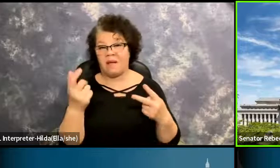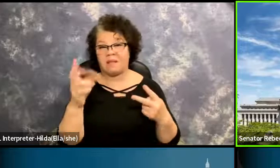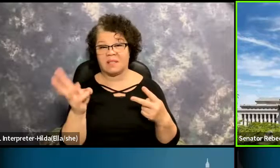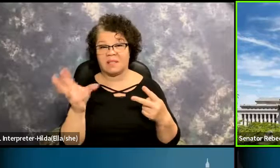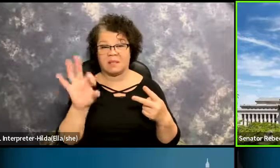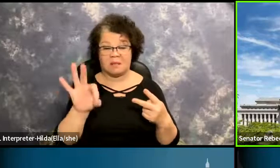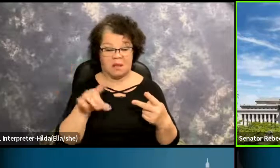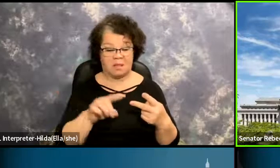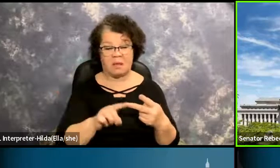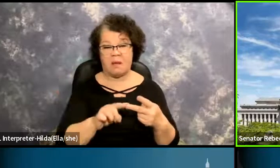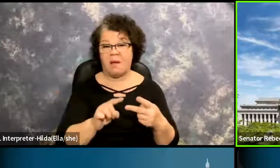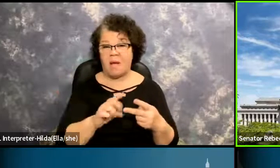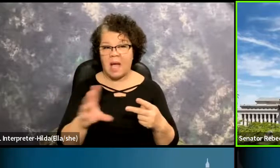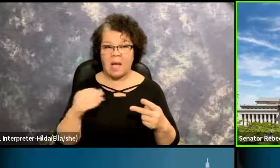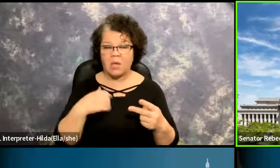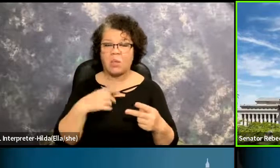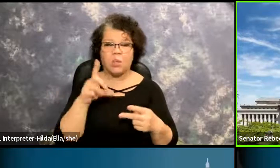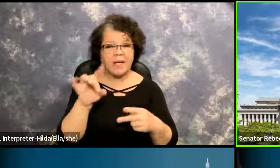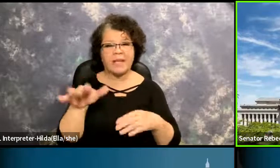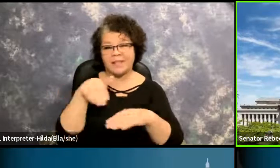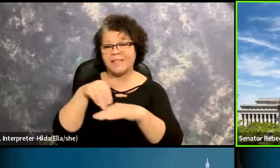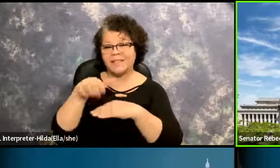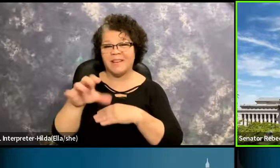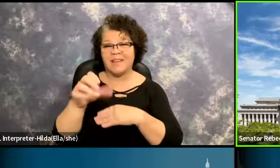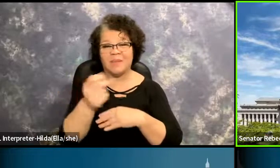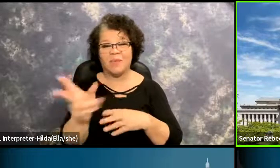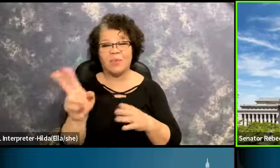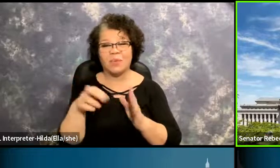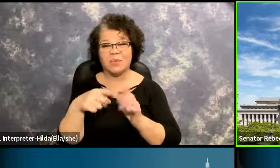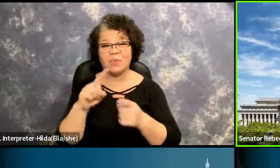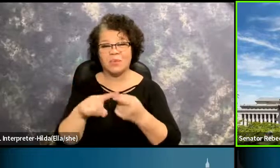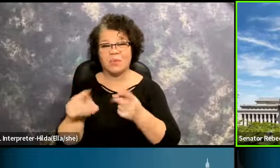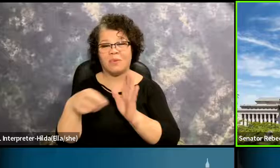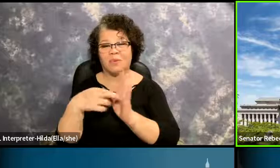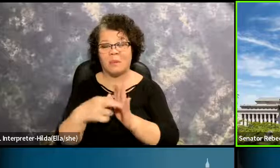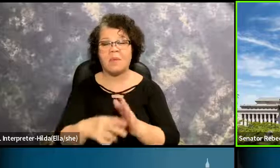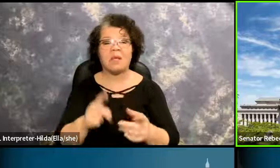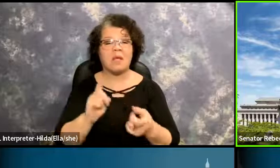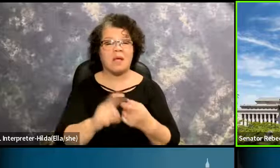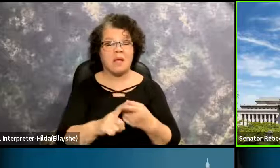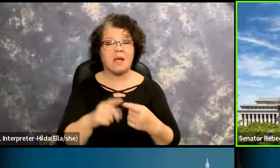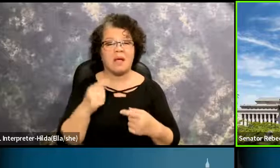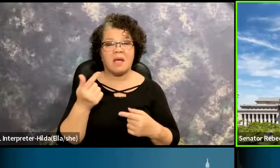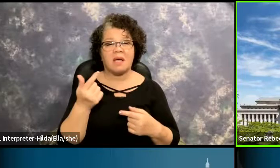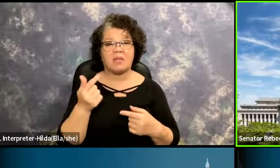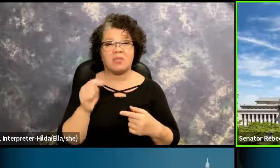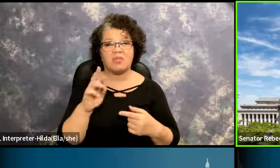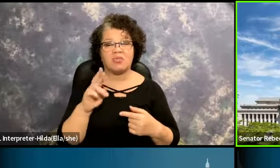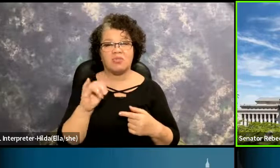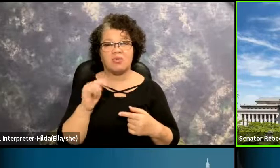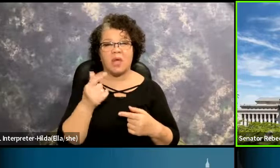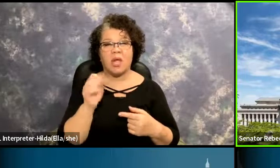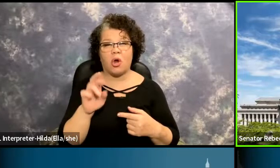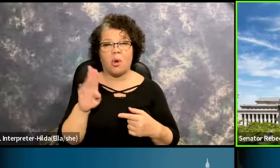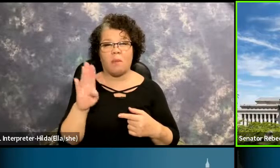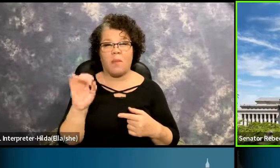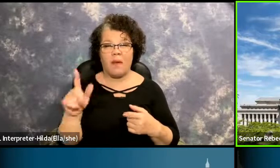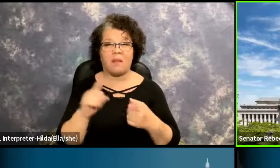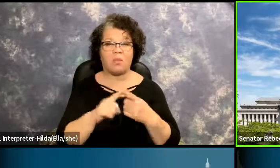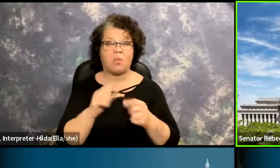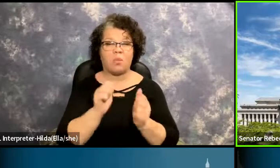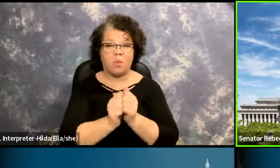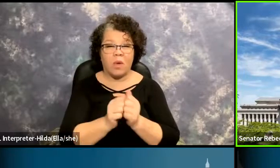1169. And, you know, we sent a couple over. One is a Senator Dingra bill, and with NAACP